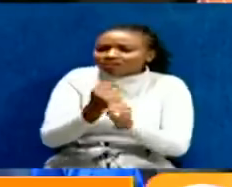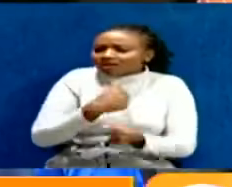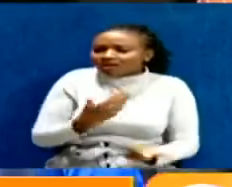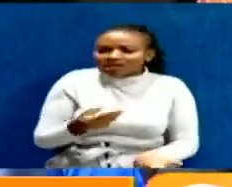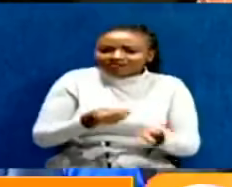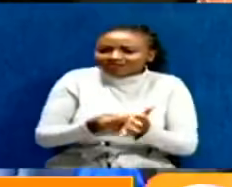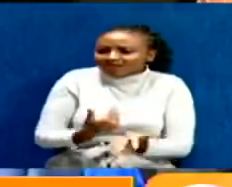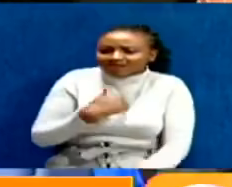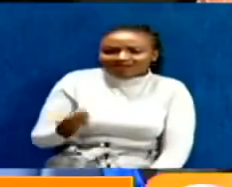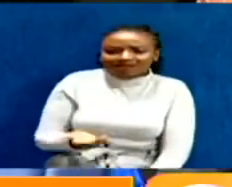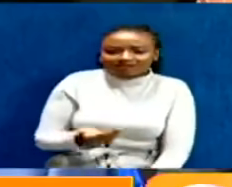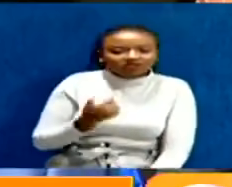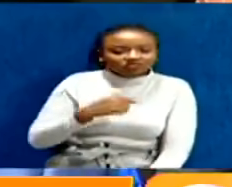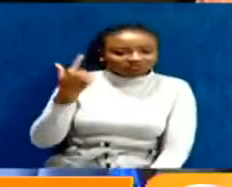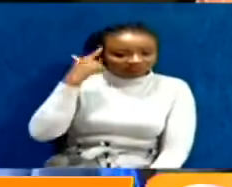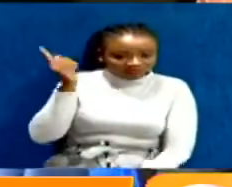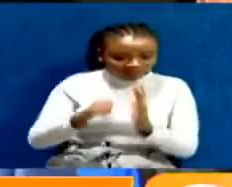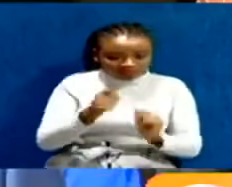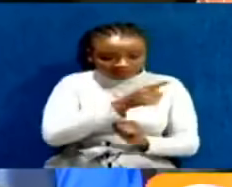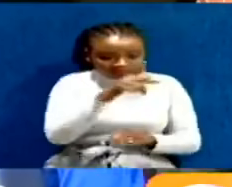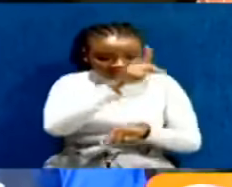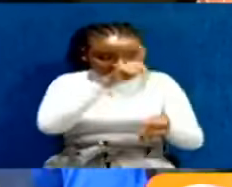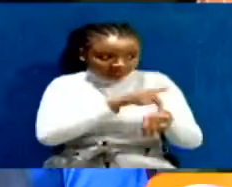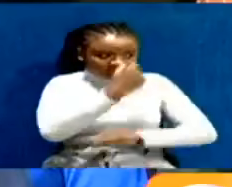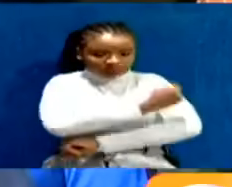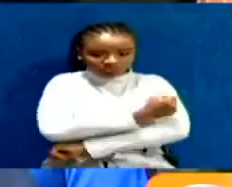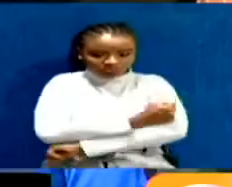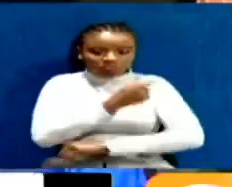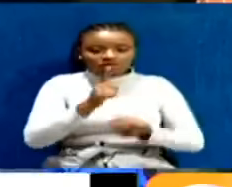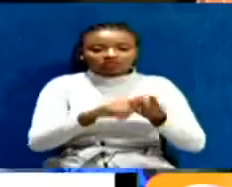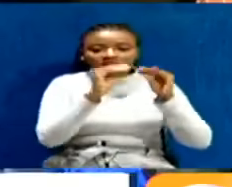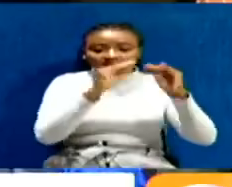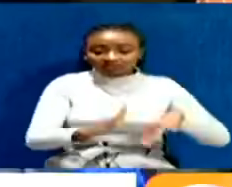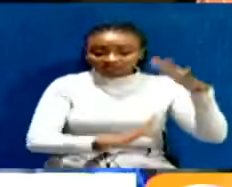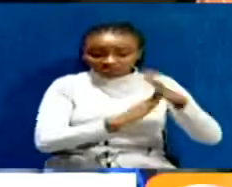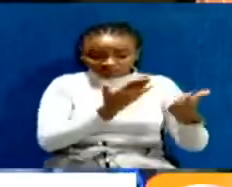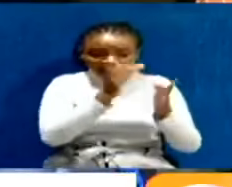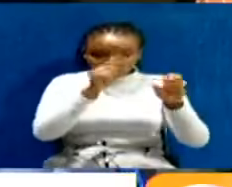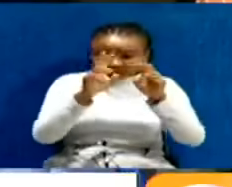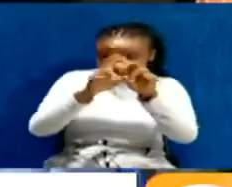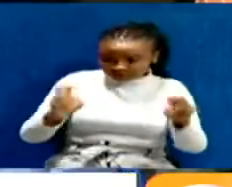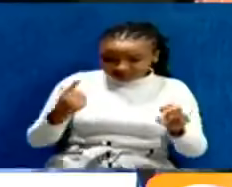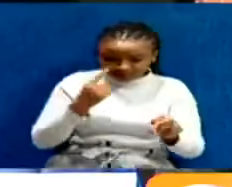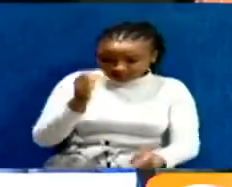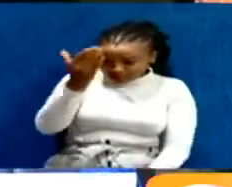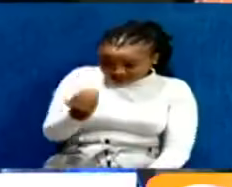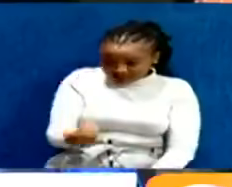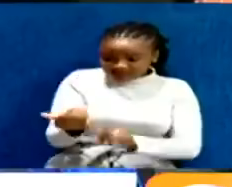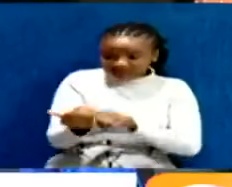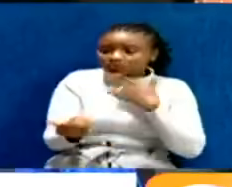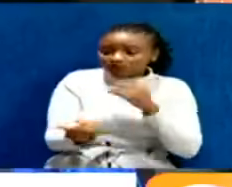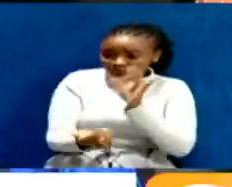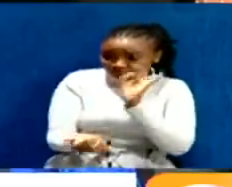My exception is that the head teachers and principals should double check and ensure that the child they are sending